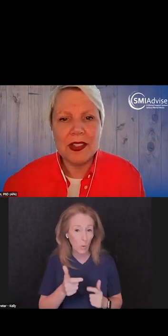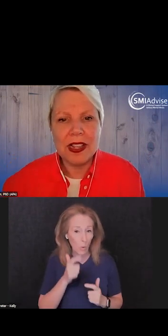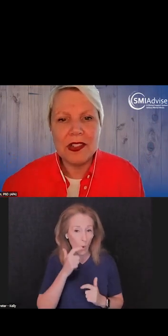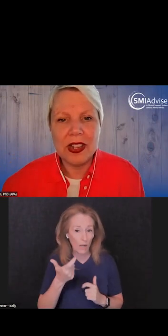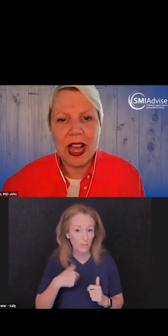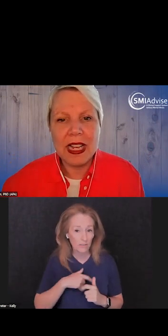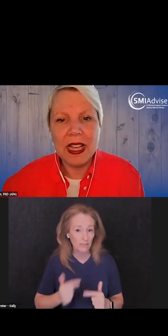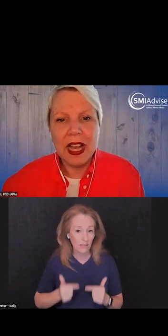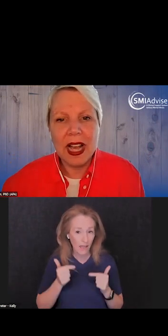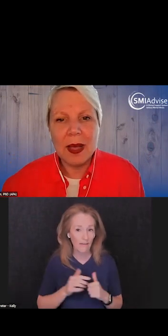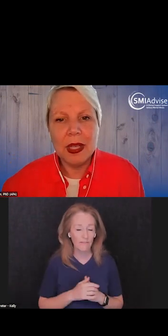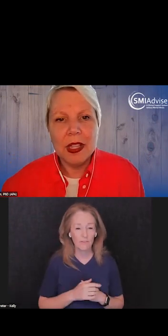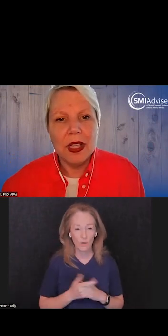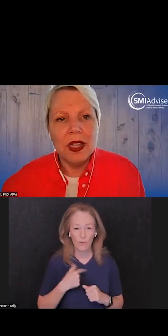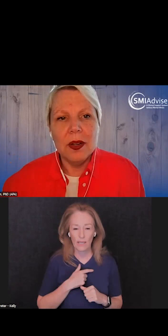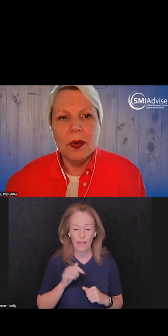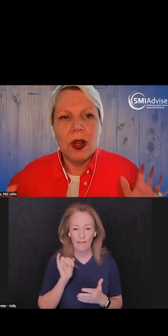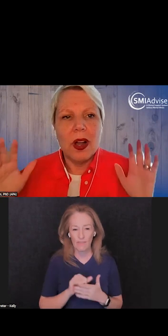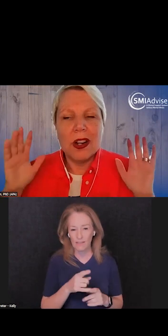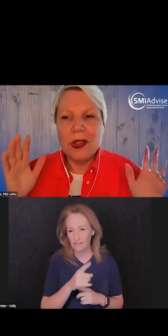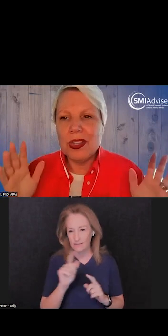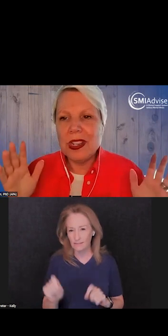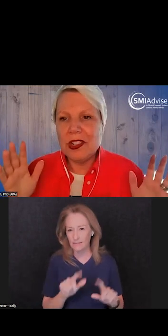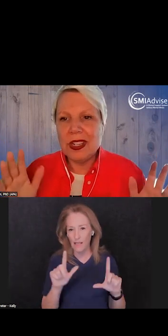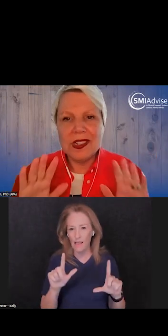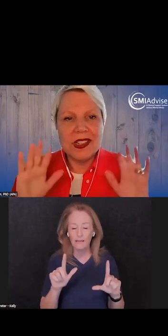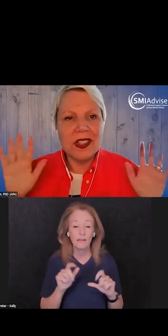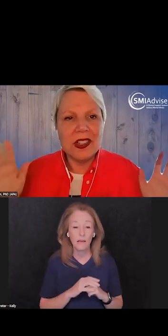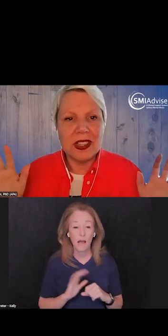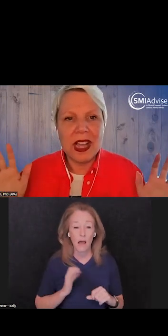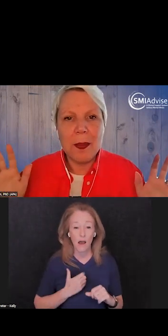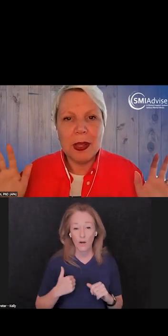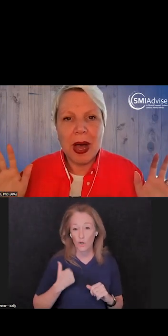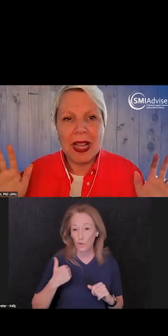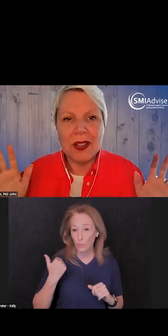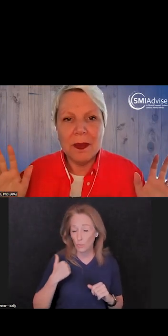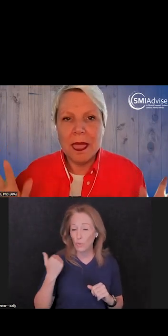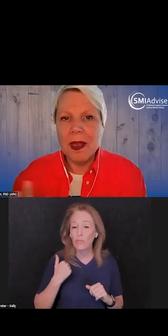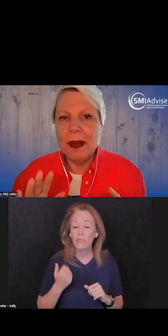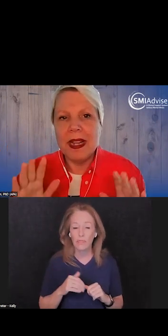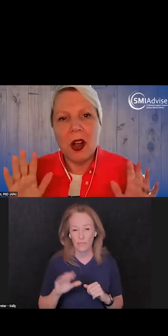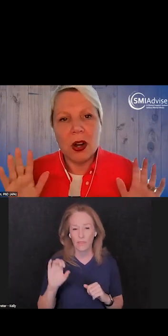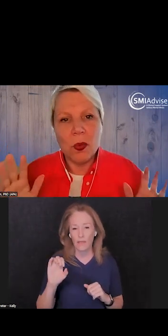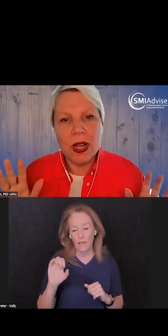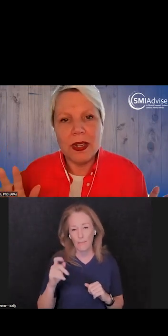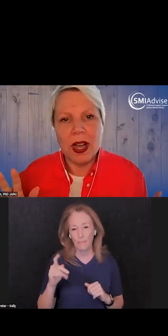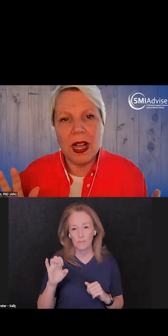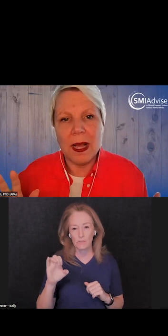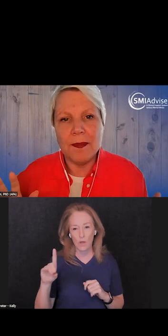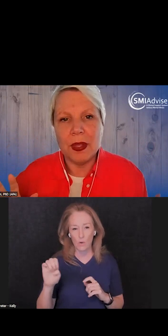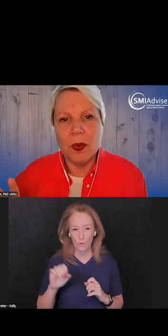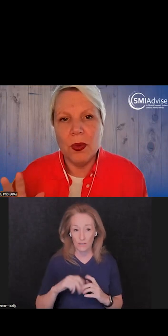got this nice slide. Our youth edition still's at the top of the pile, but our